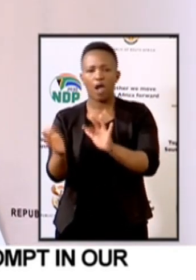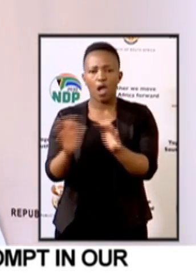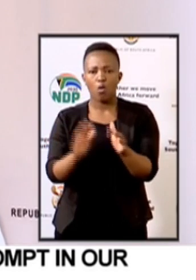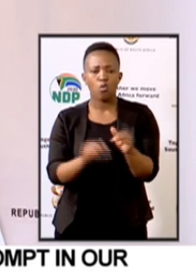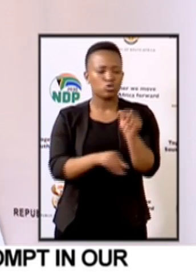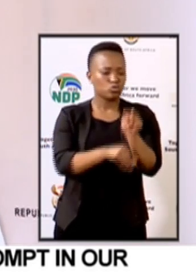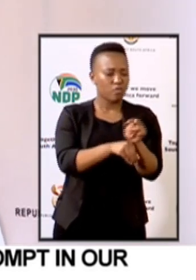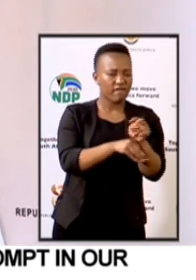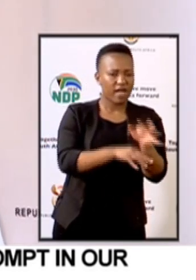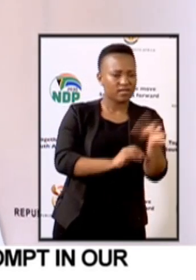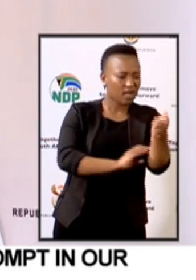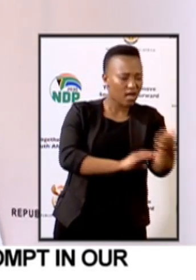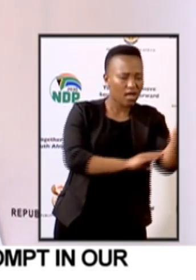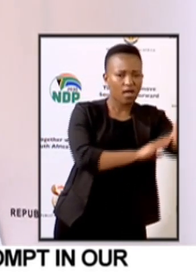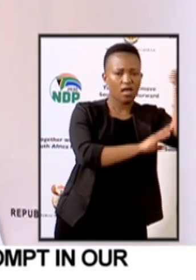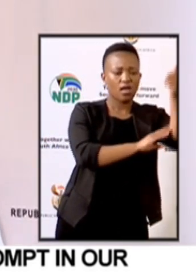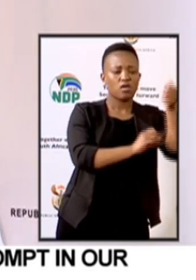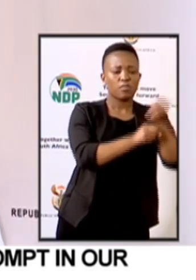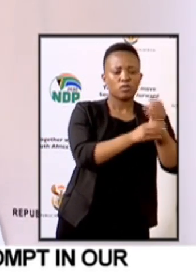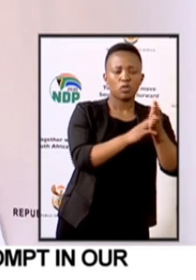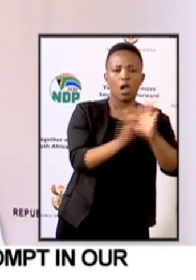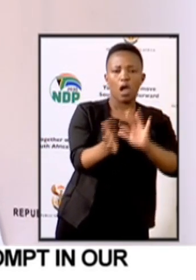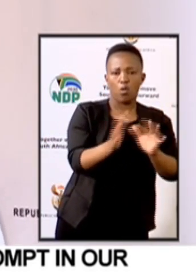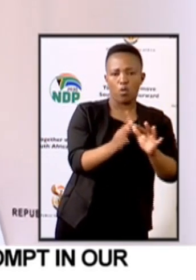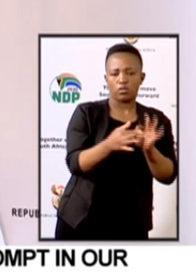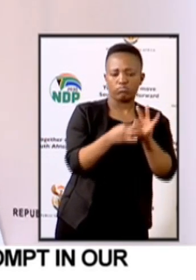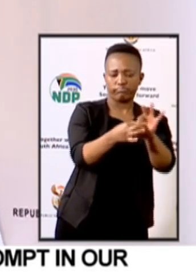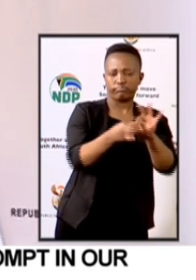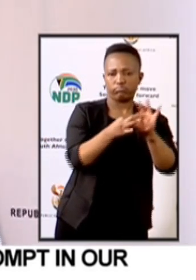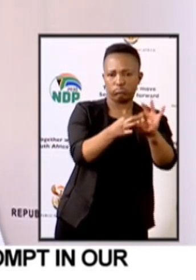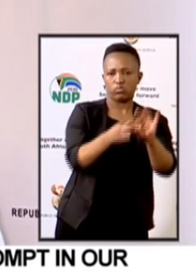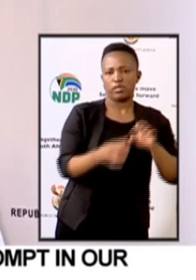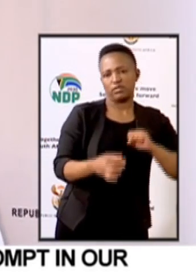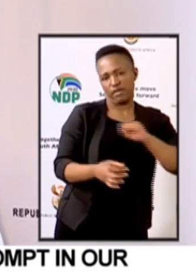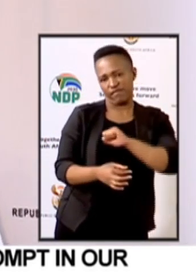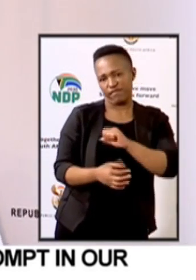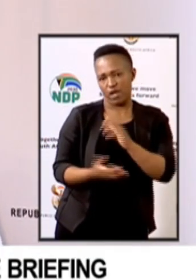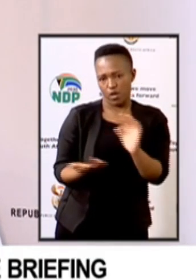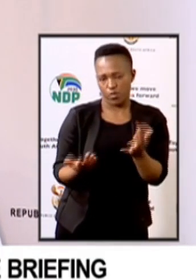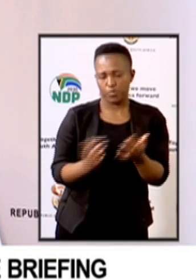supervisor in relation to this particular period in which we are.